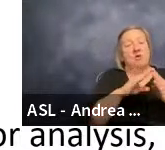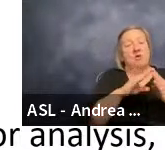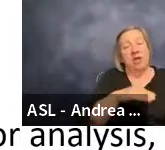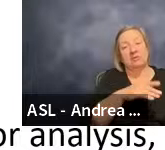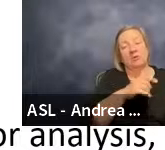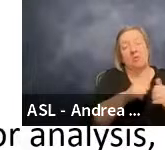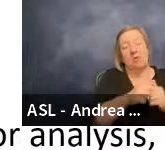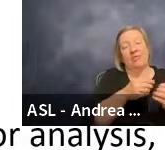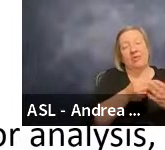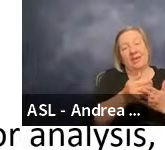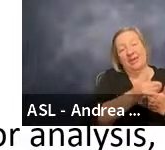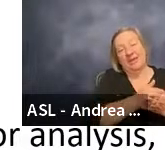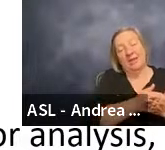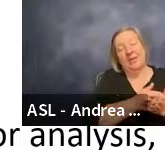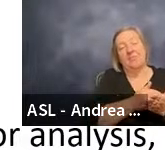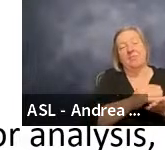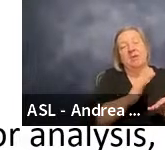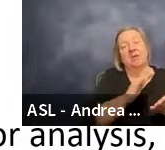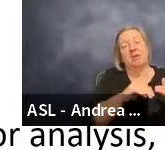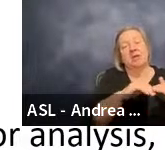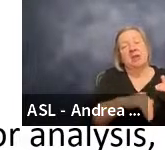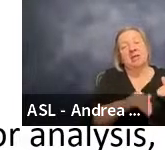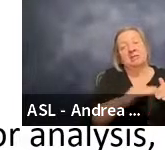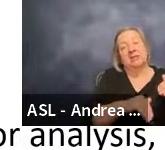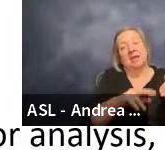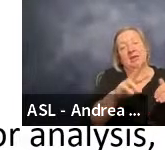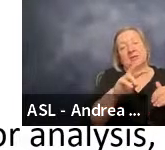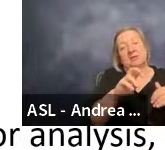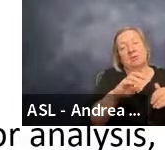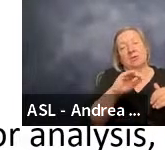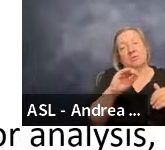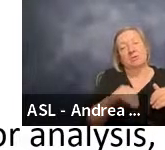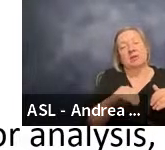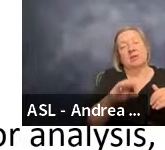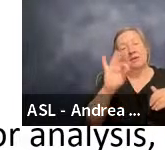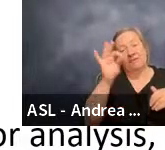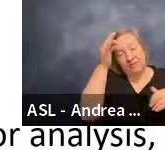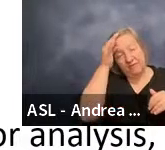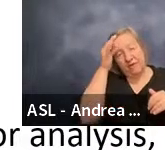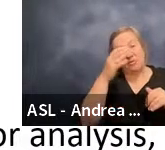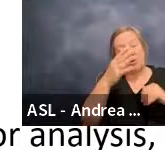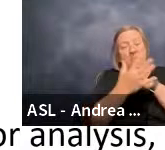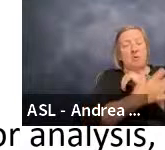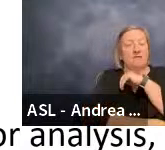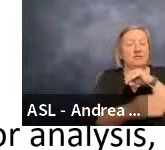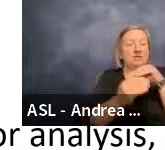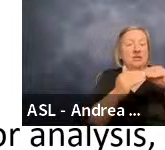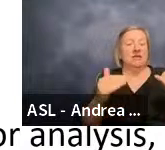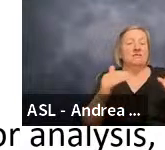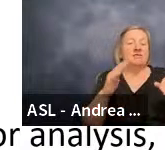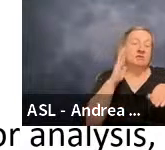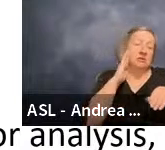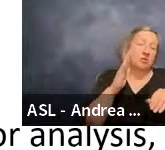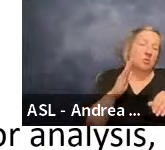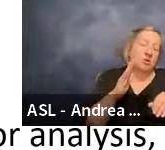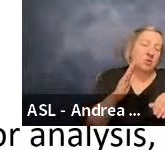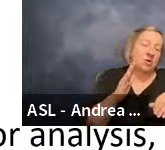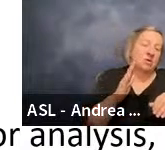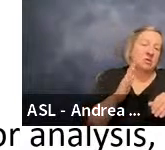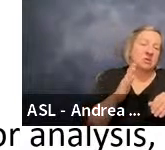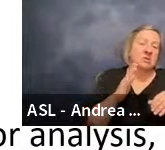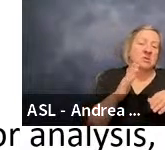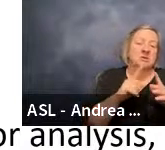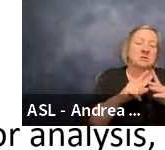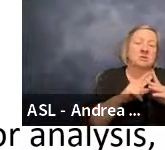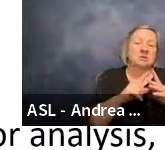with incomes that were less than 200% of the federal poverty level. And so that's going to be a conversation that we move